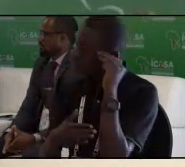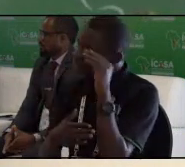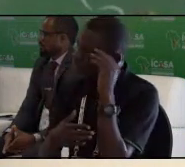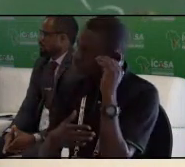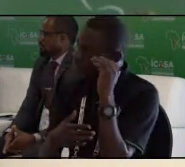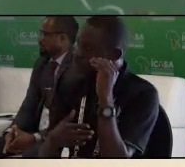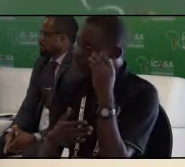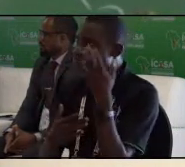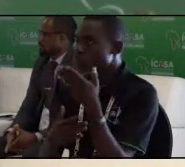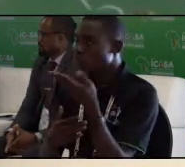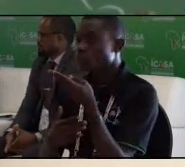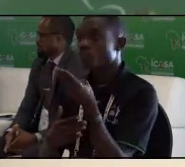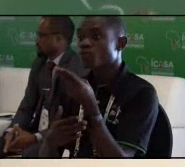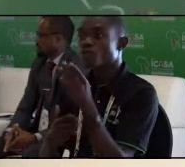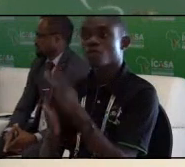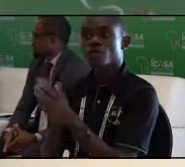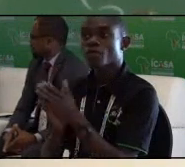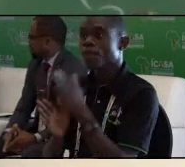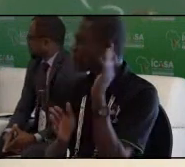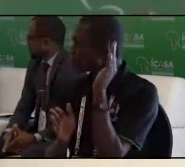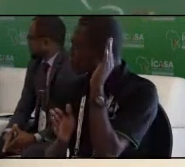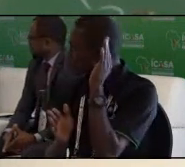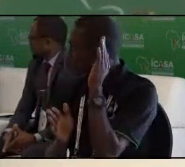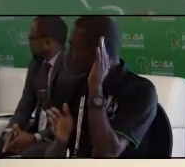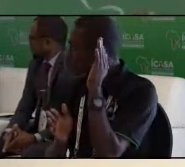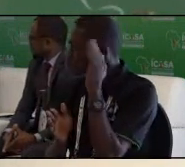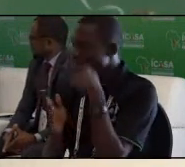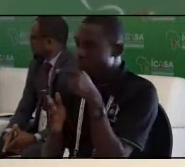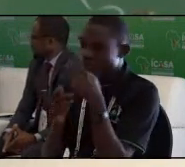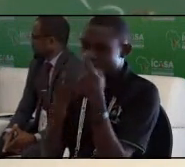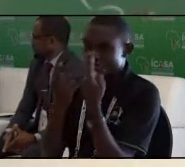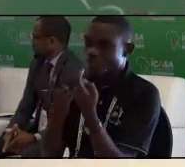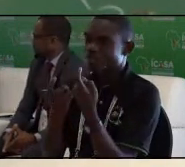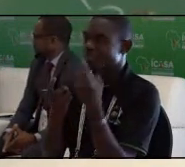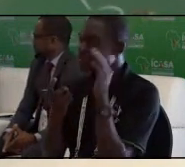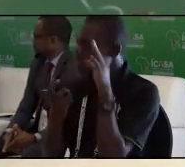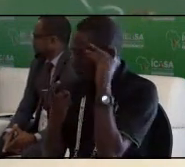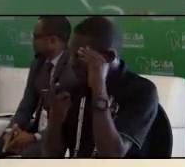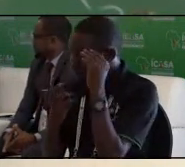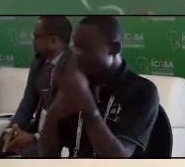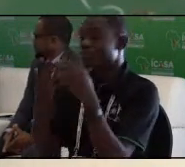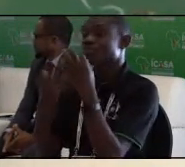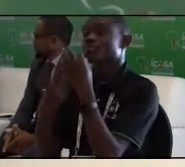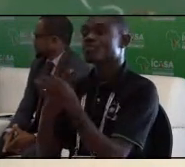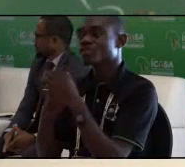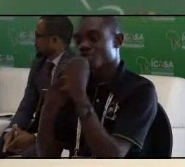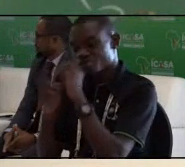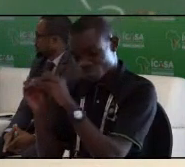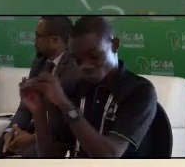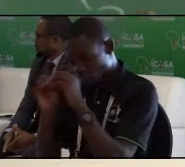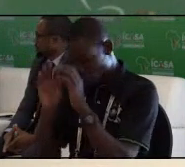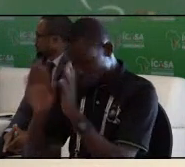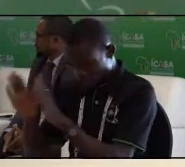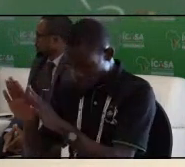learning that, okay, the people may not have time to listen to you there, we needed to go out and find the people in the community. So we went to corporate